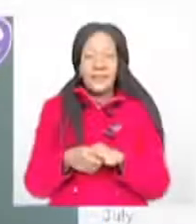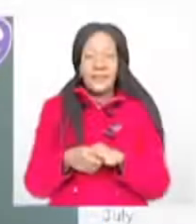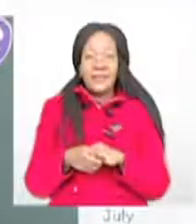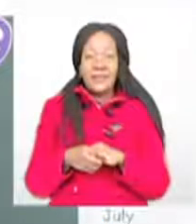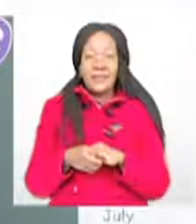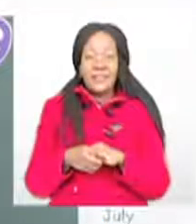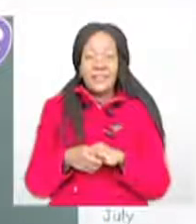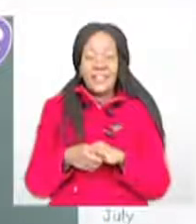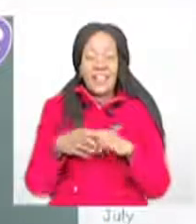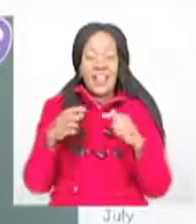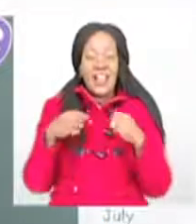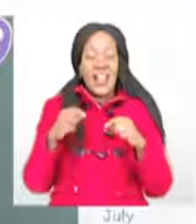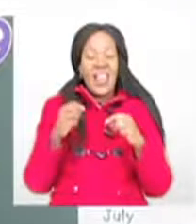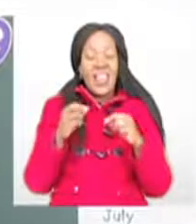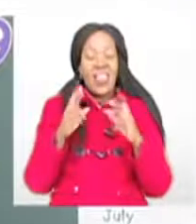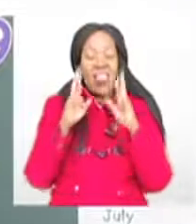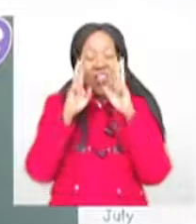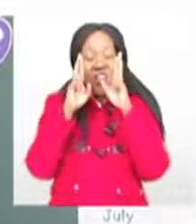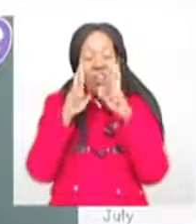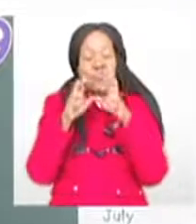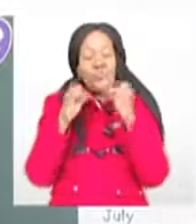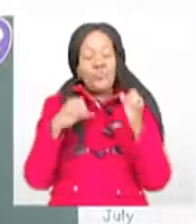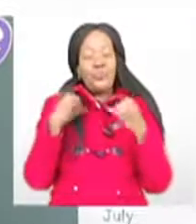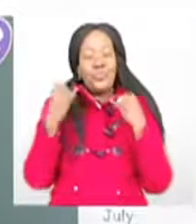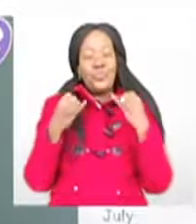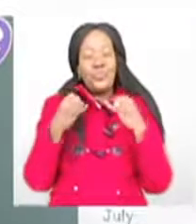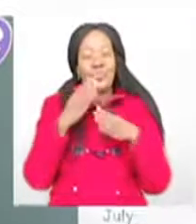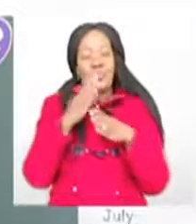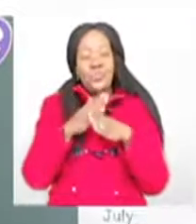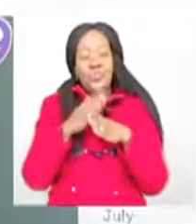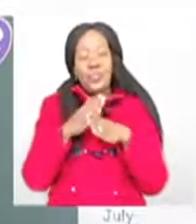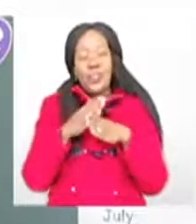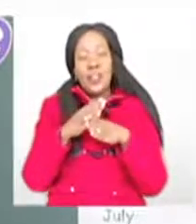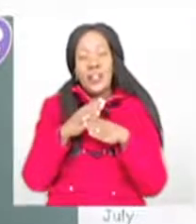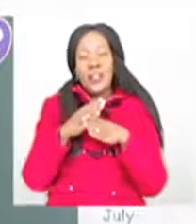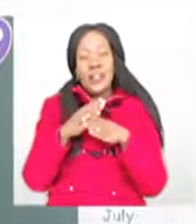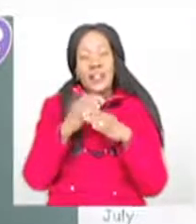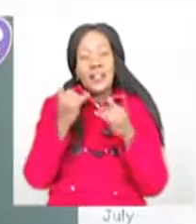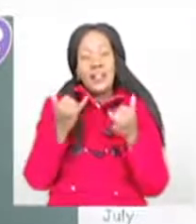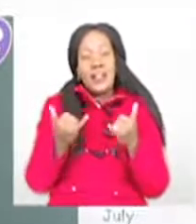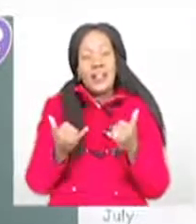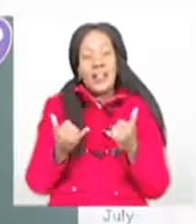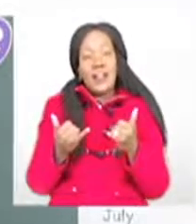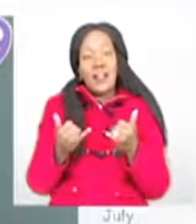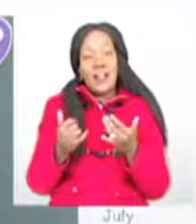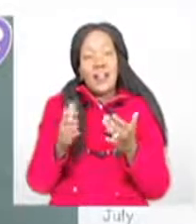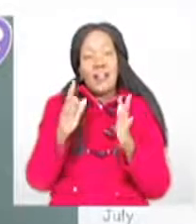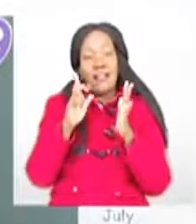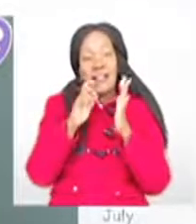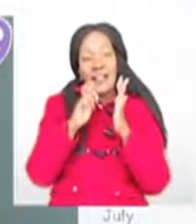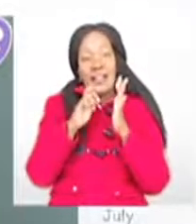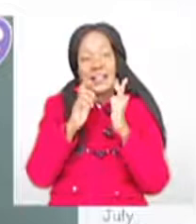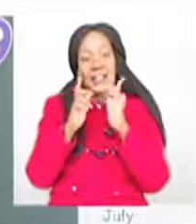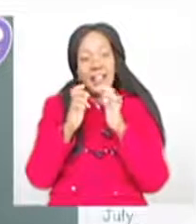I hope you have enjoyed the lesson. Now let's sanitize our